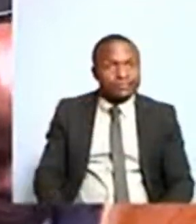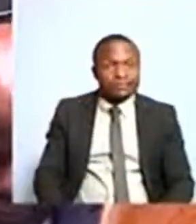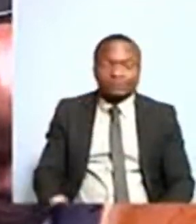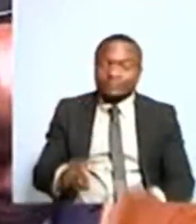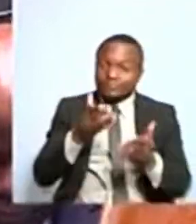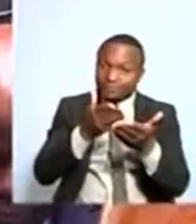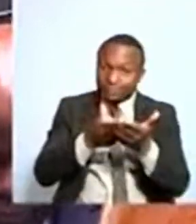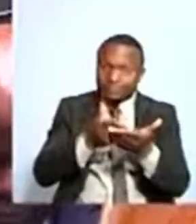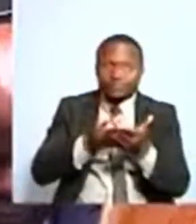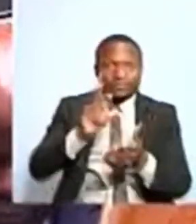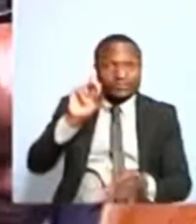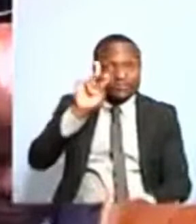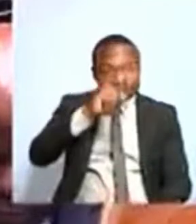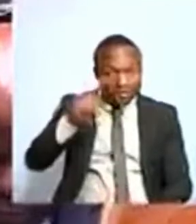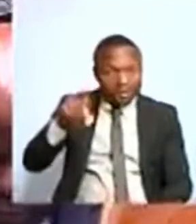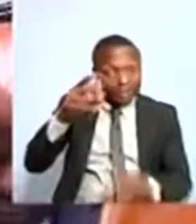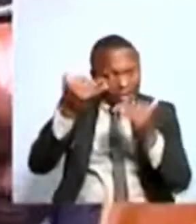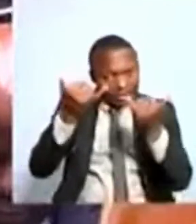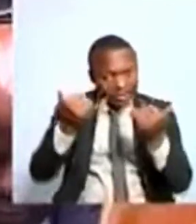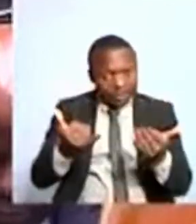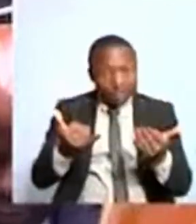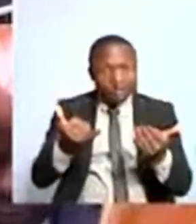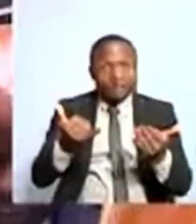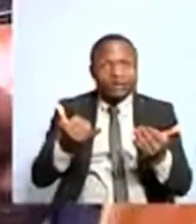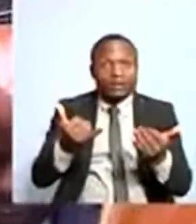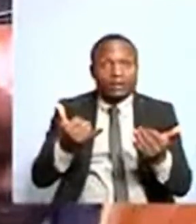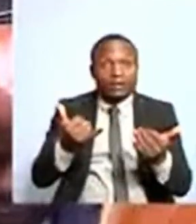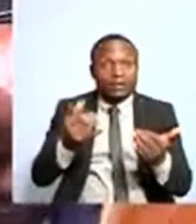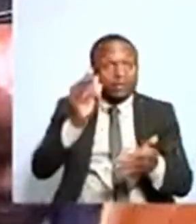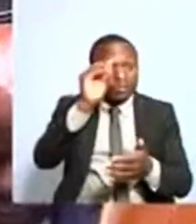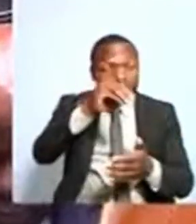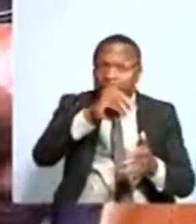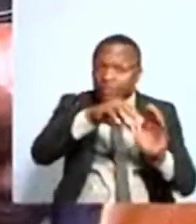This is the DPP who is now being put under subjection